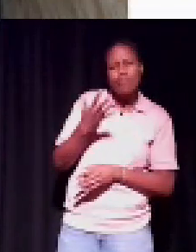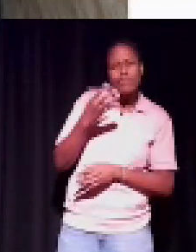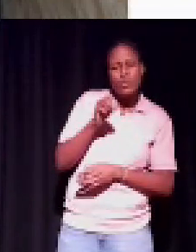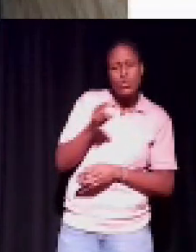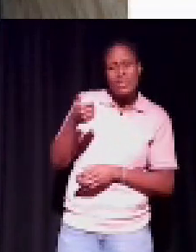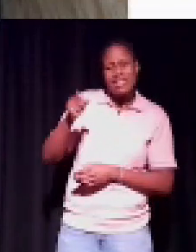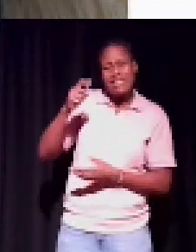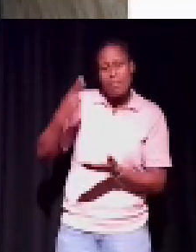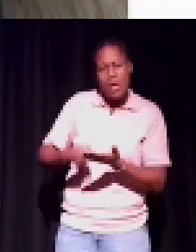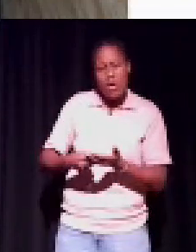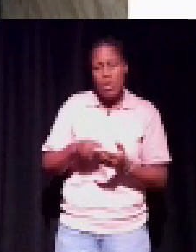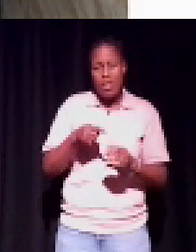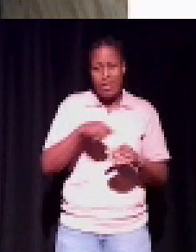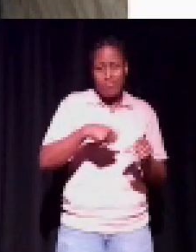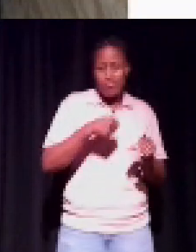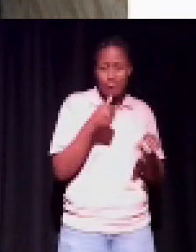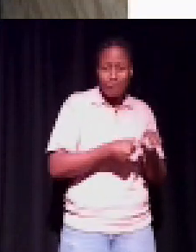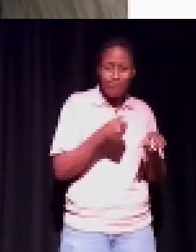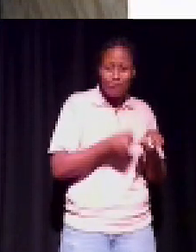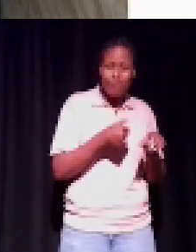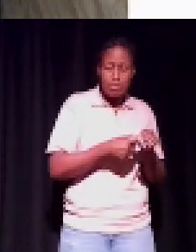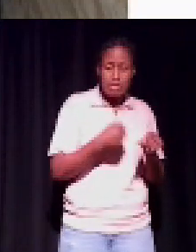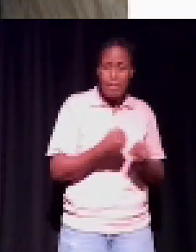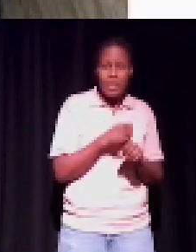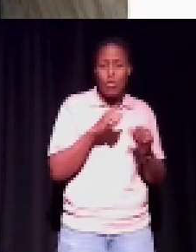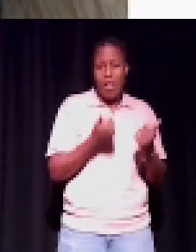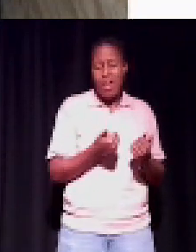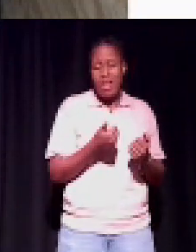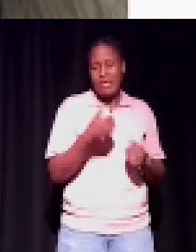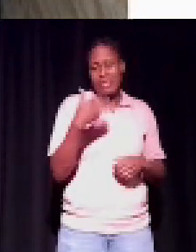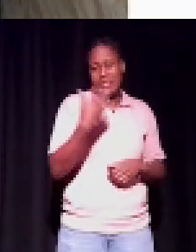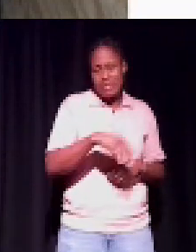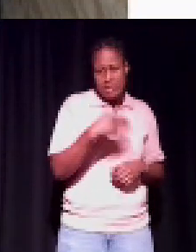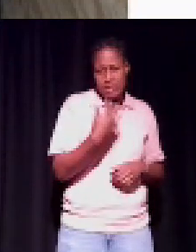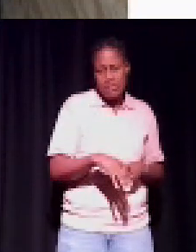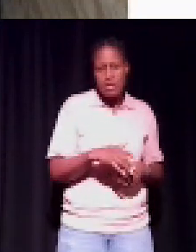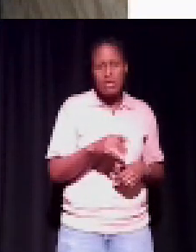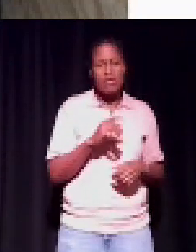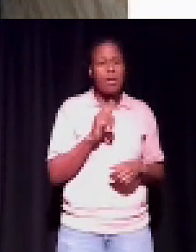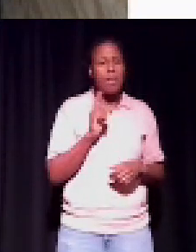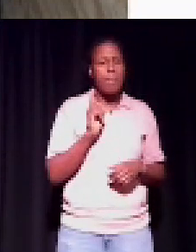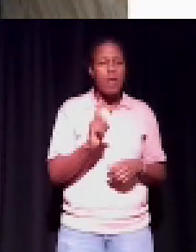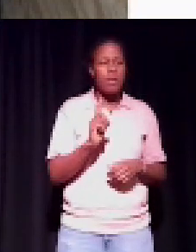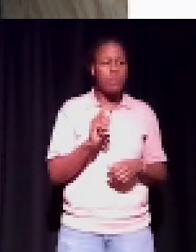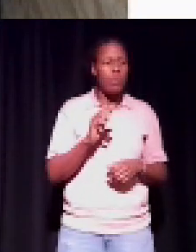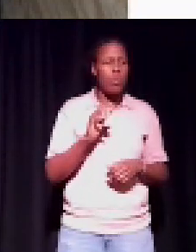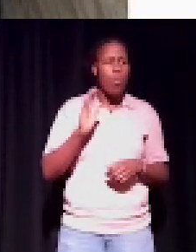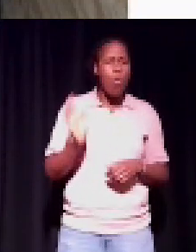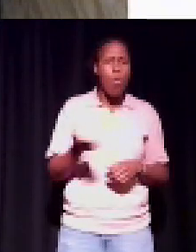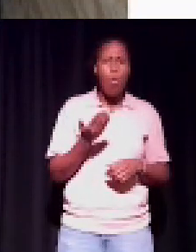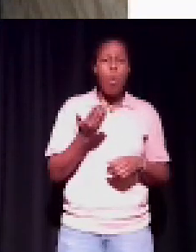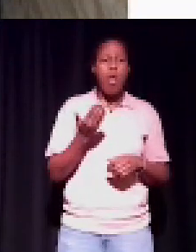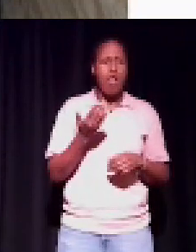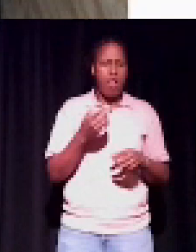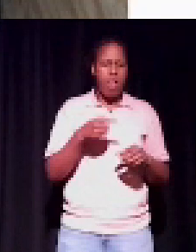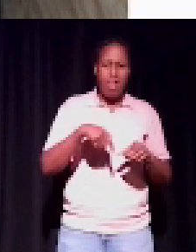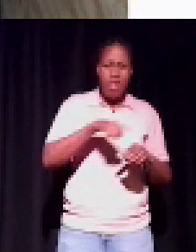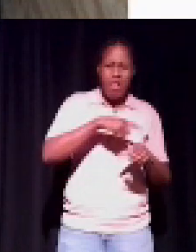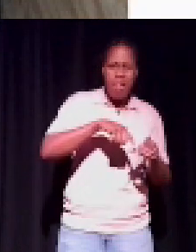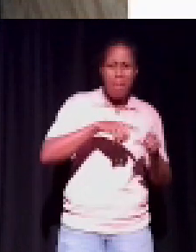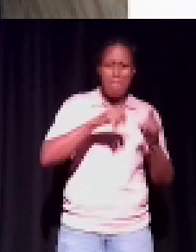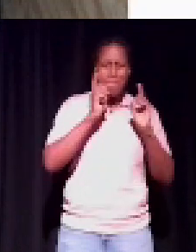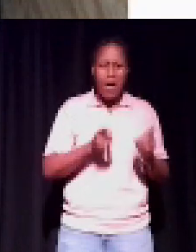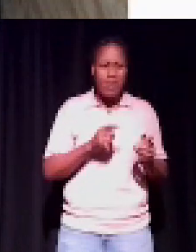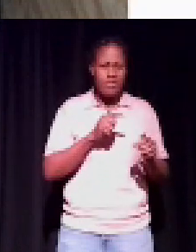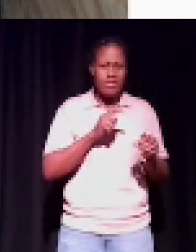for a reason, and they cost that much for a reason, but not every setting needs them to be super crazy durable